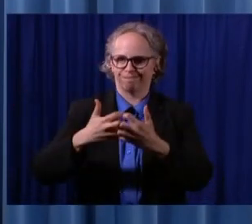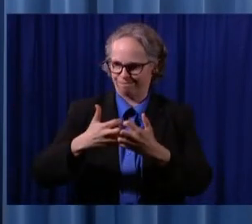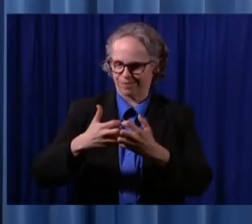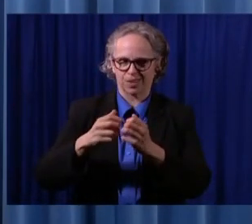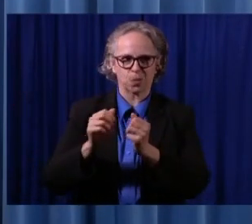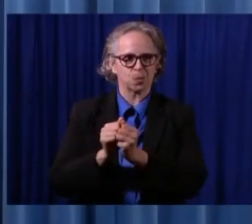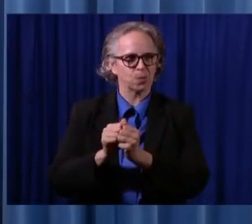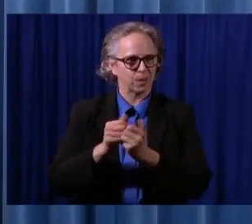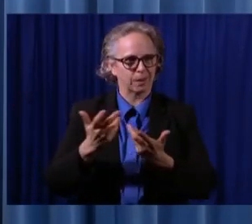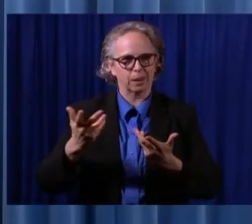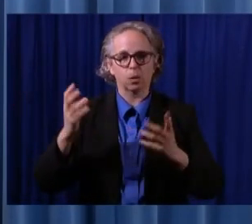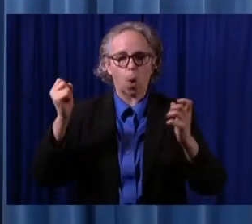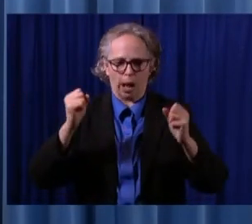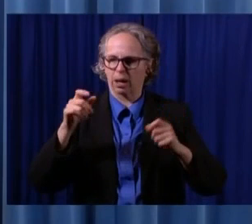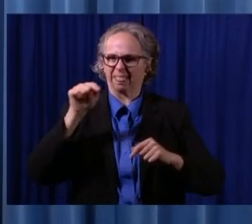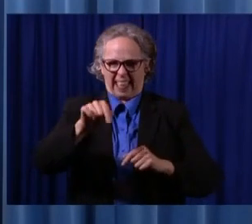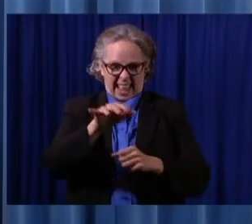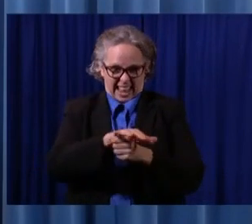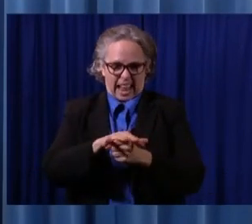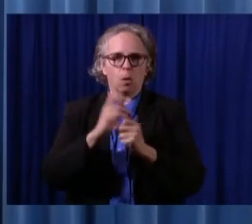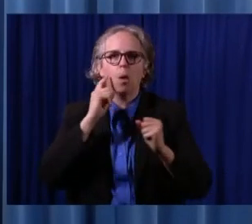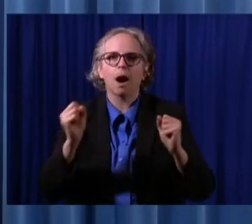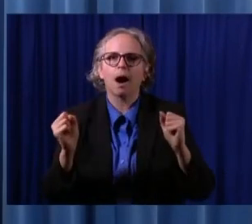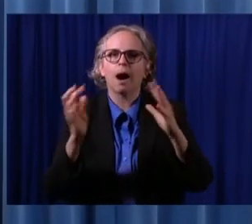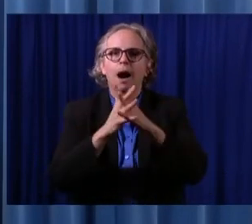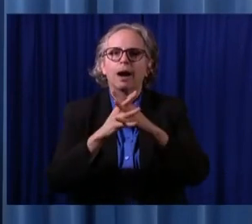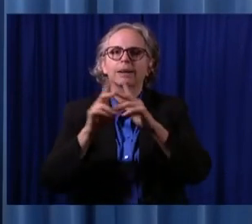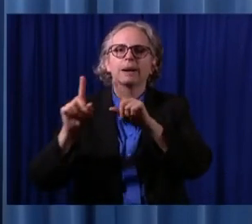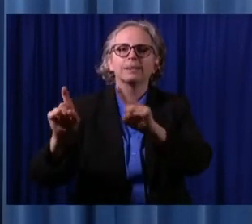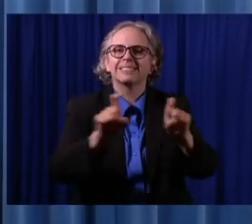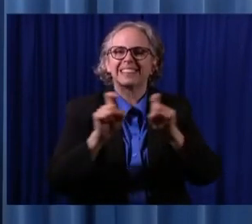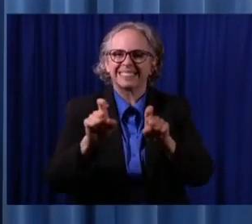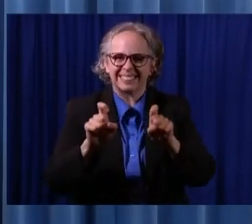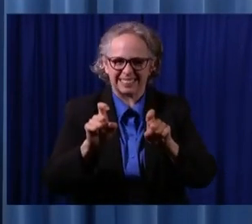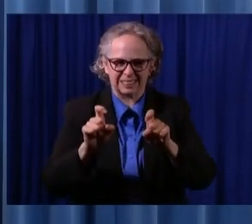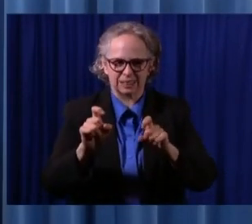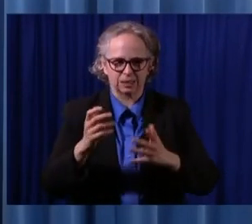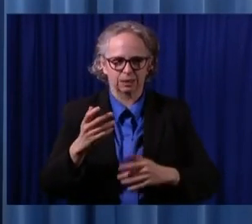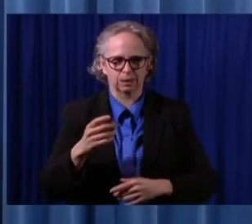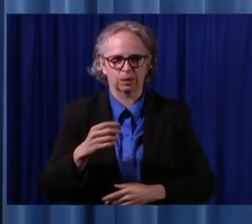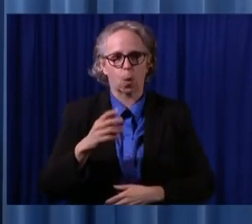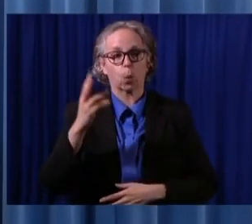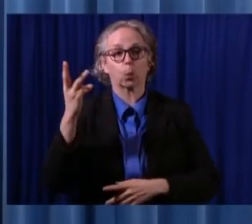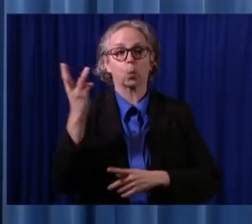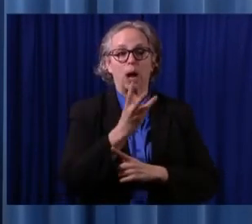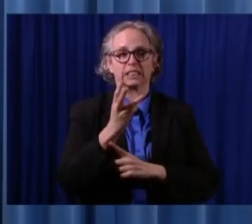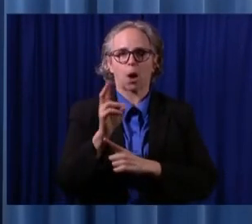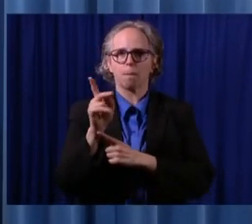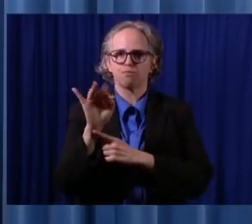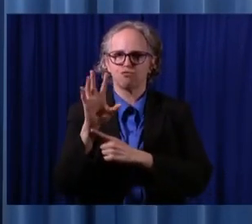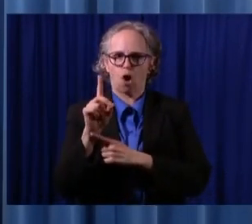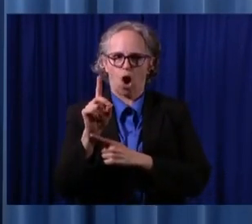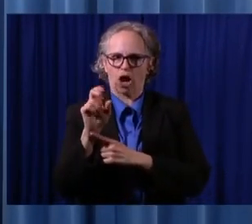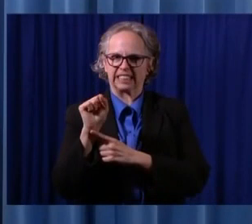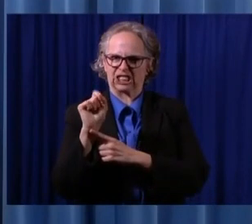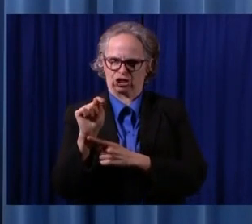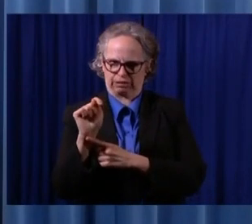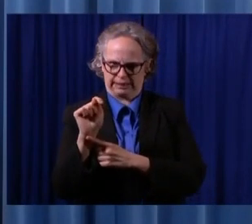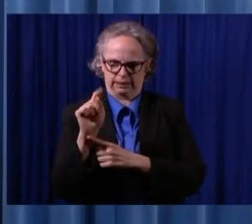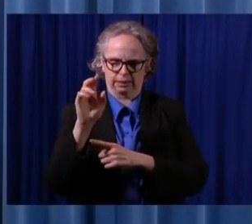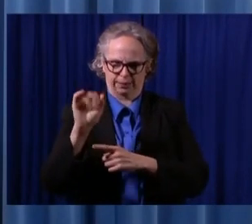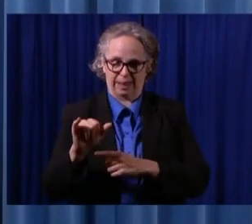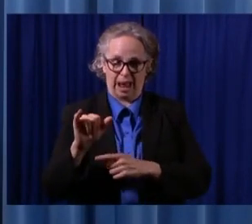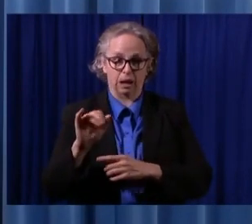where we are right now, on West Broad. They'll be back again tomorrow from 8 a.m. to 1